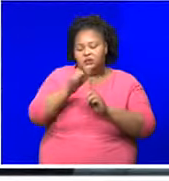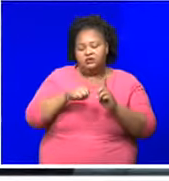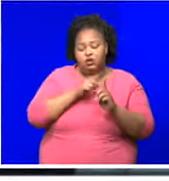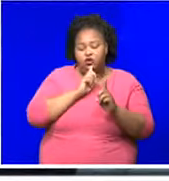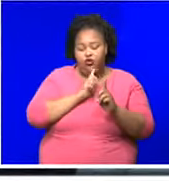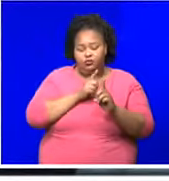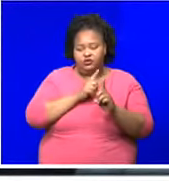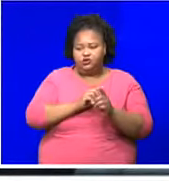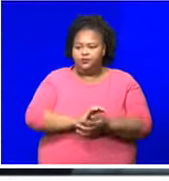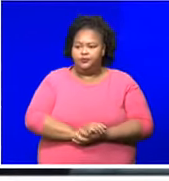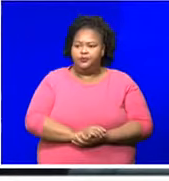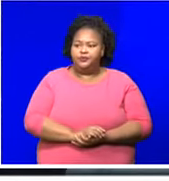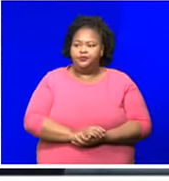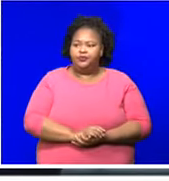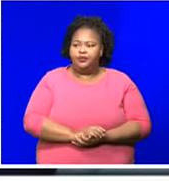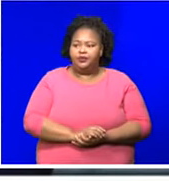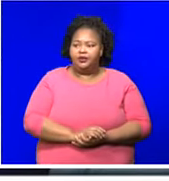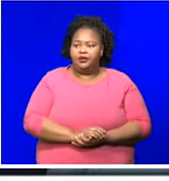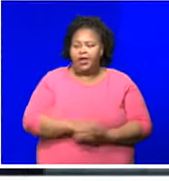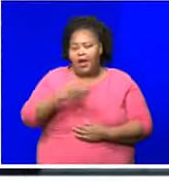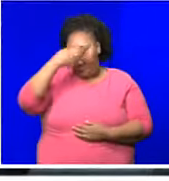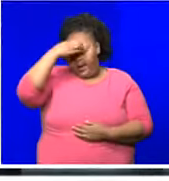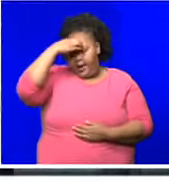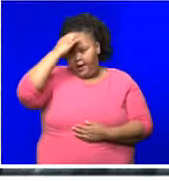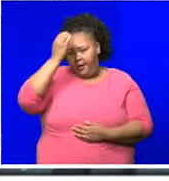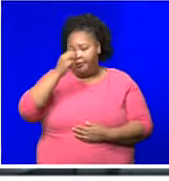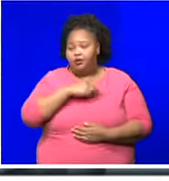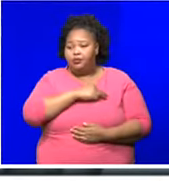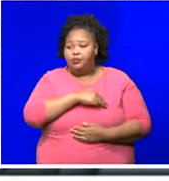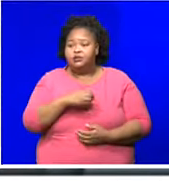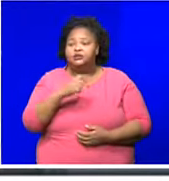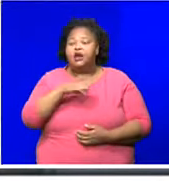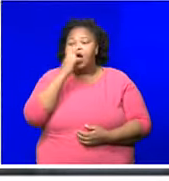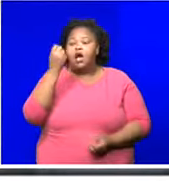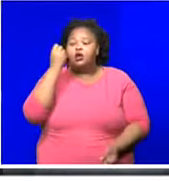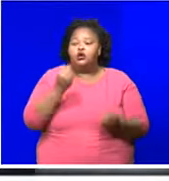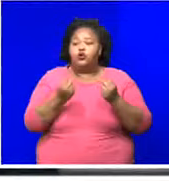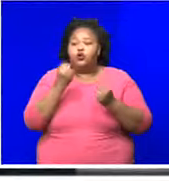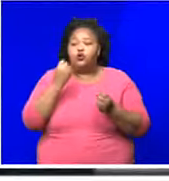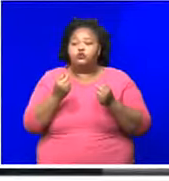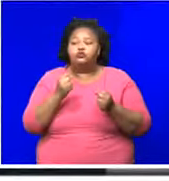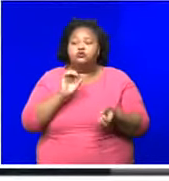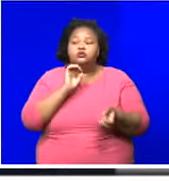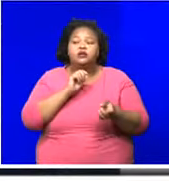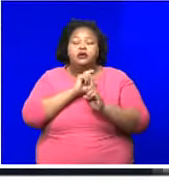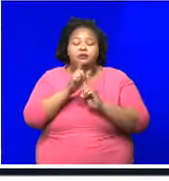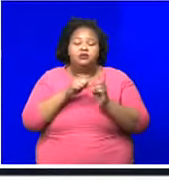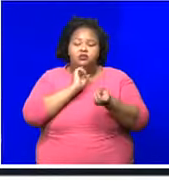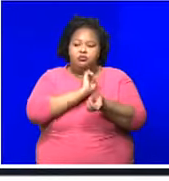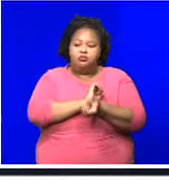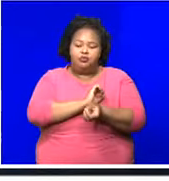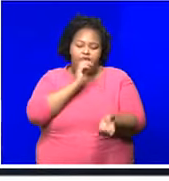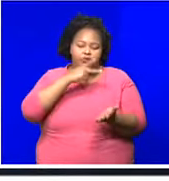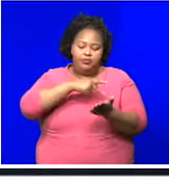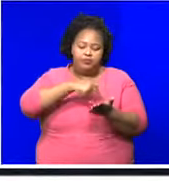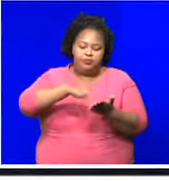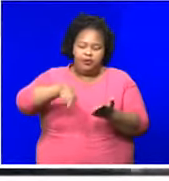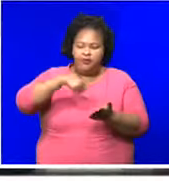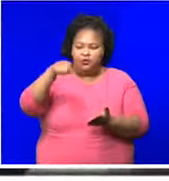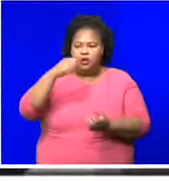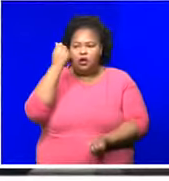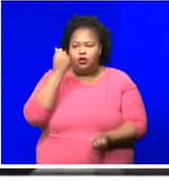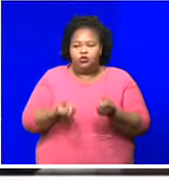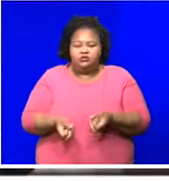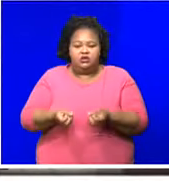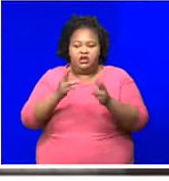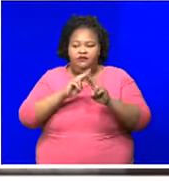Crown pleaded with the court not to grant the accused person Mashumi Shongwe bail. The Crown informed the court that Shongwe is a fate risk as he